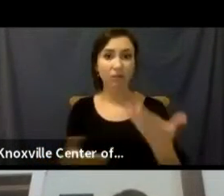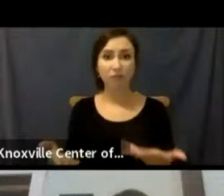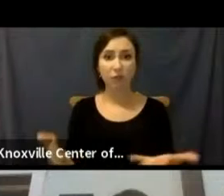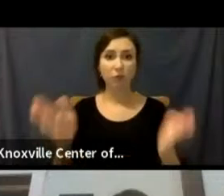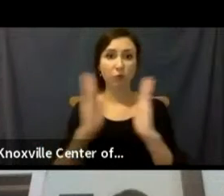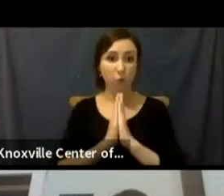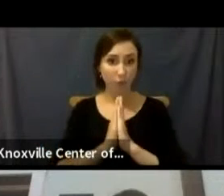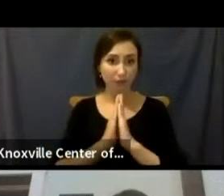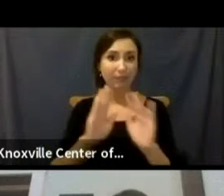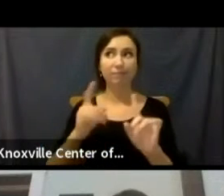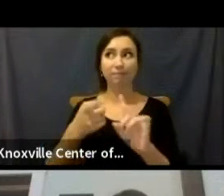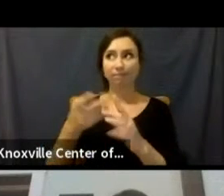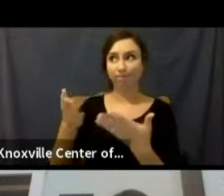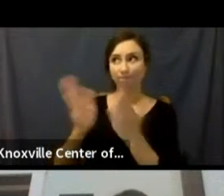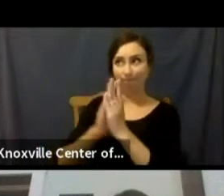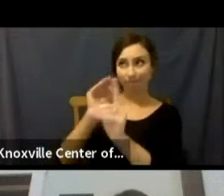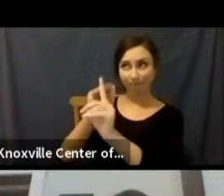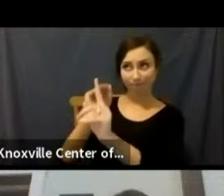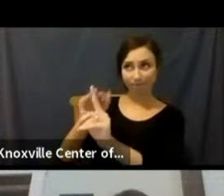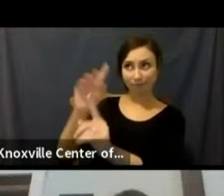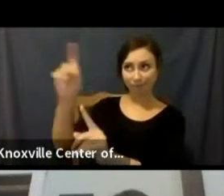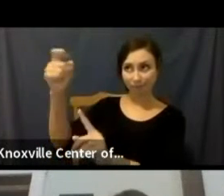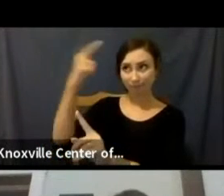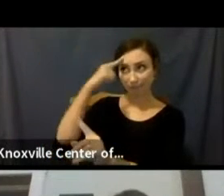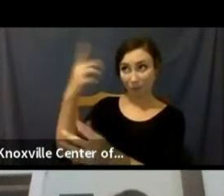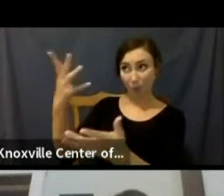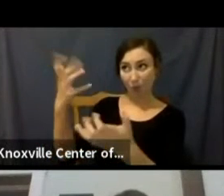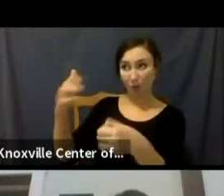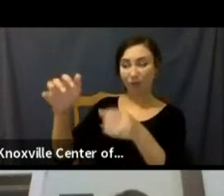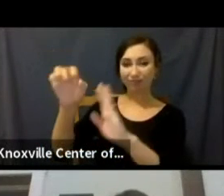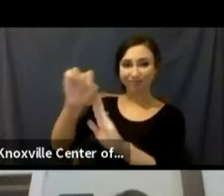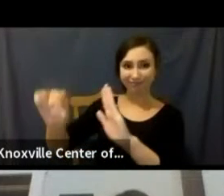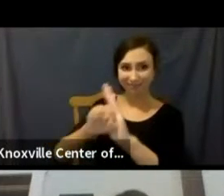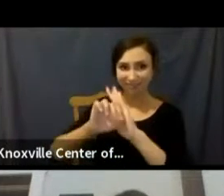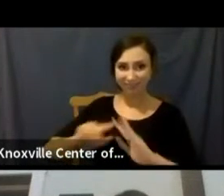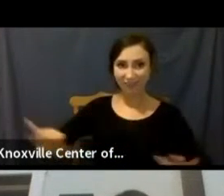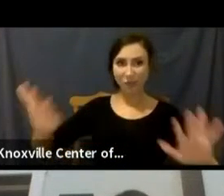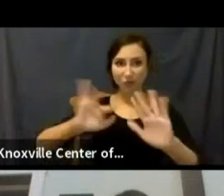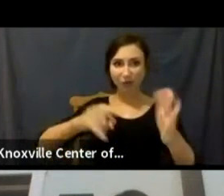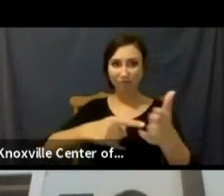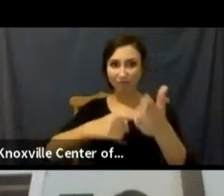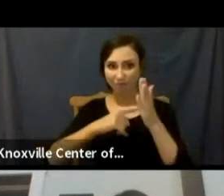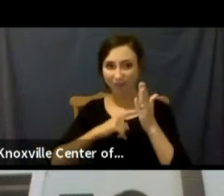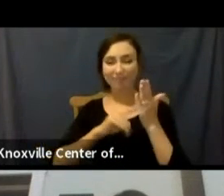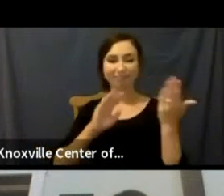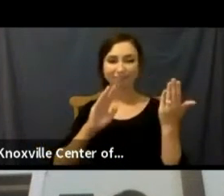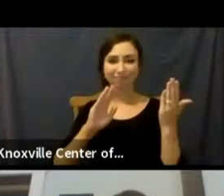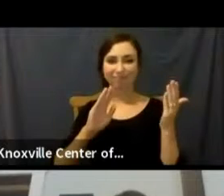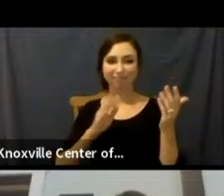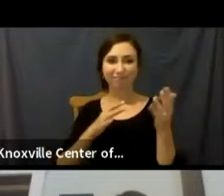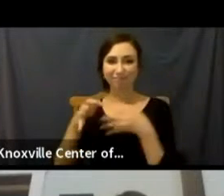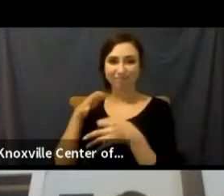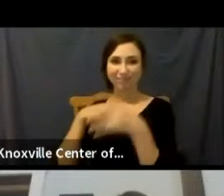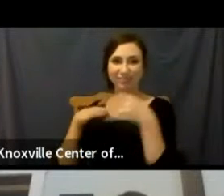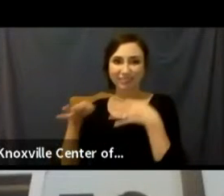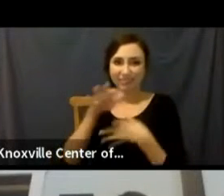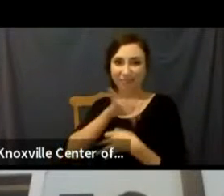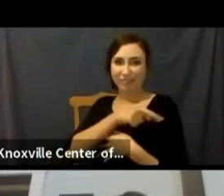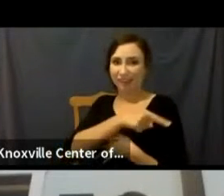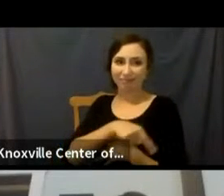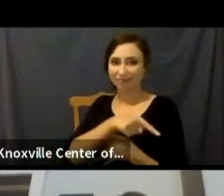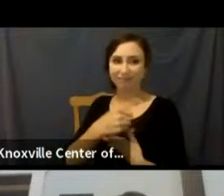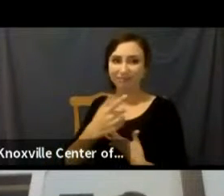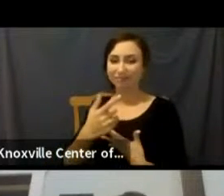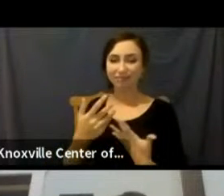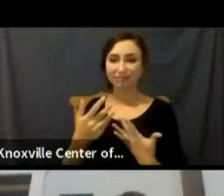of the governor for a statewide mask mandate instead of all of that. That was taking, if we